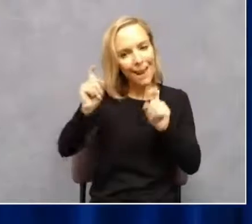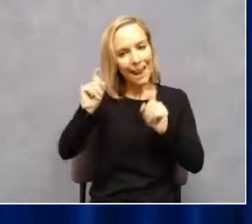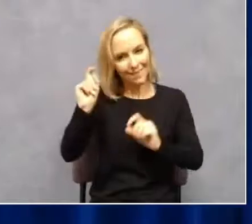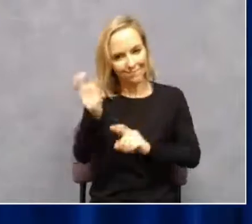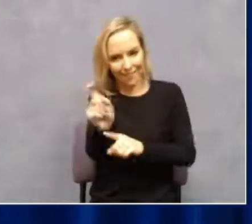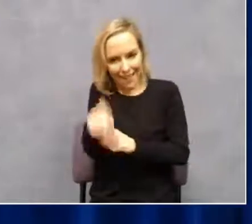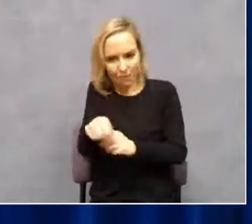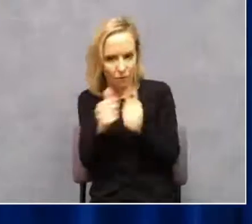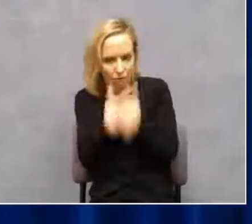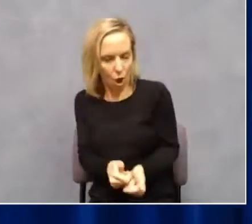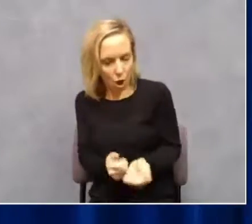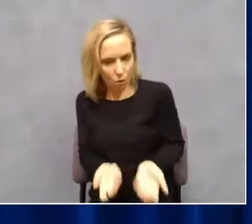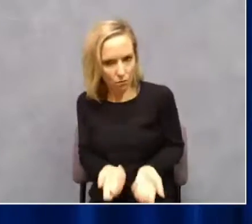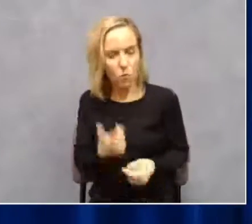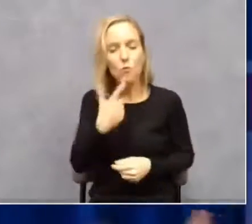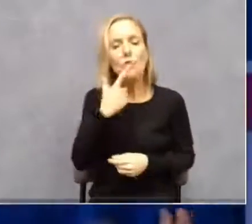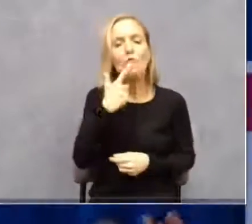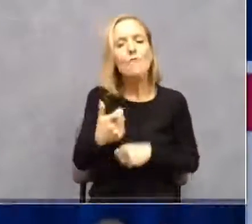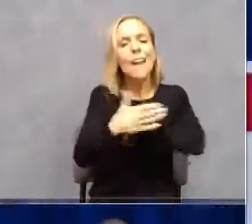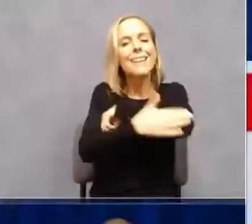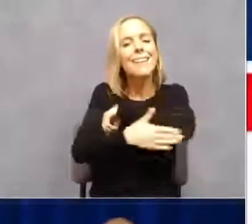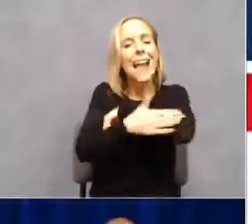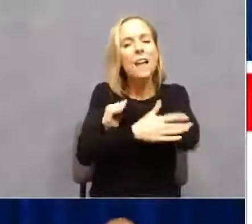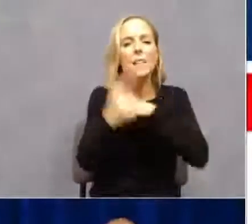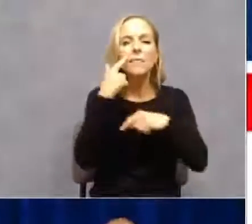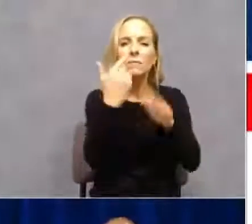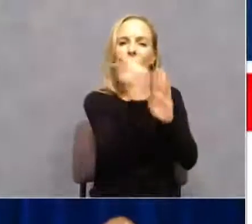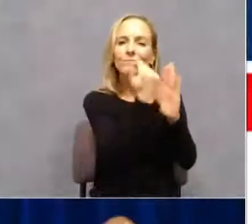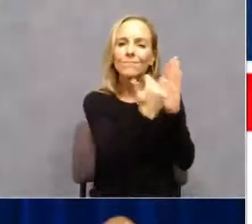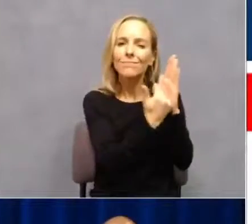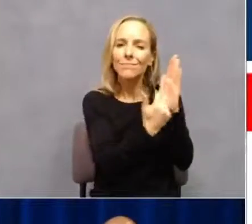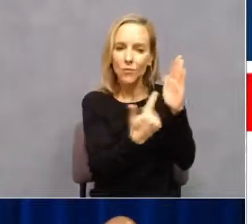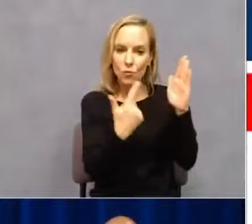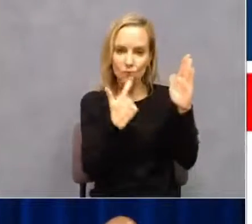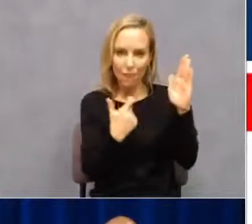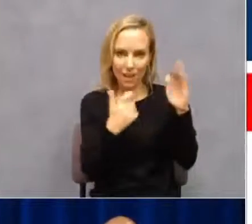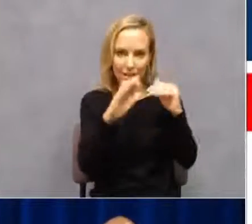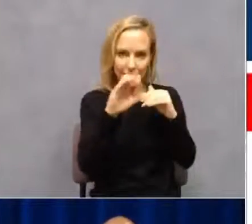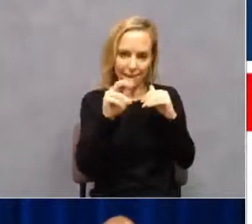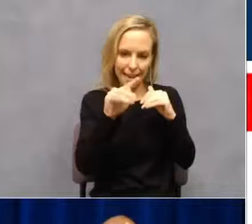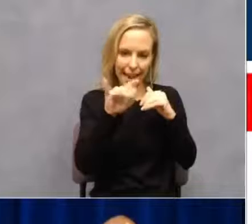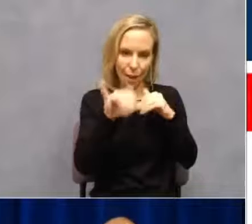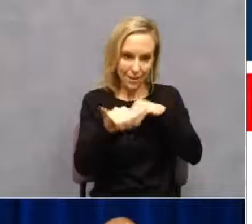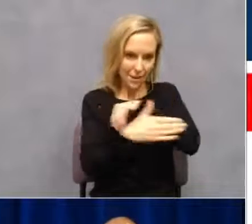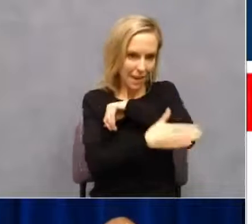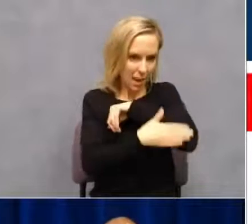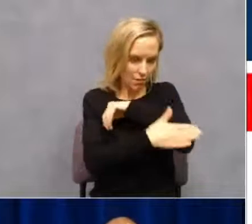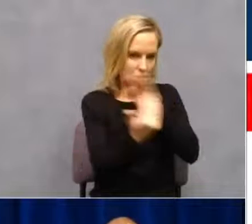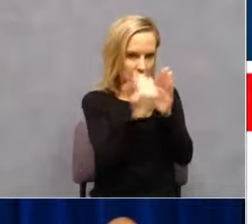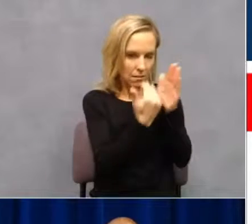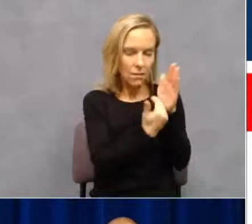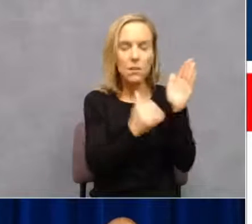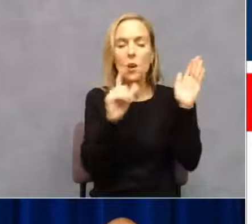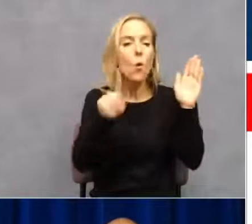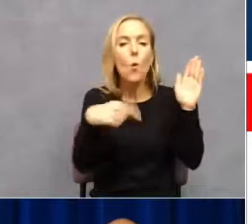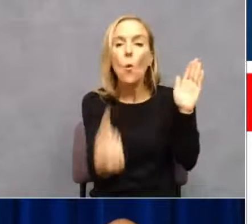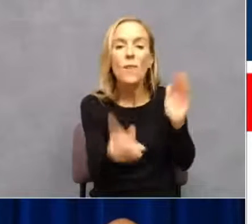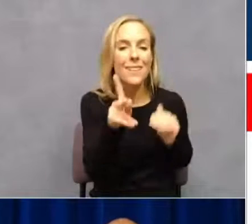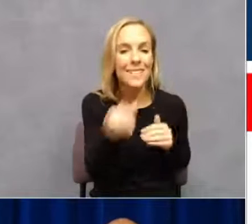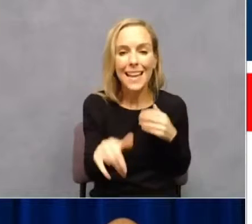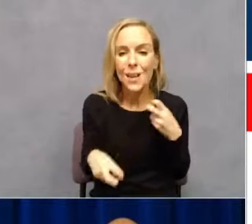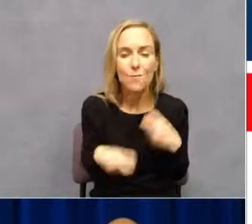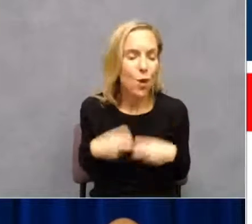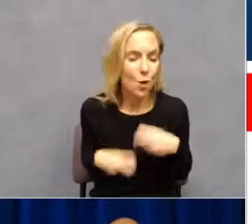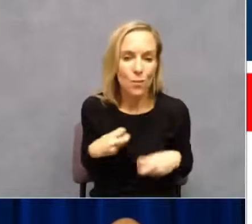Red County guidance, I want to put this in the big picture as I wind up. This is not just a Kentucky problem. It's not